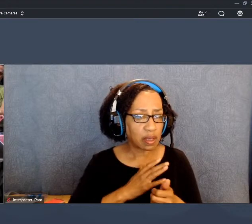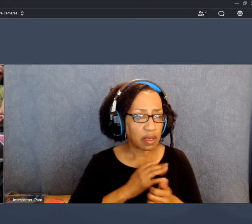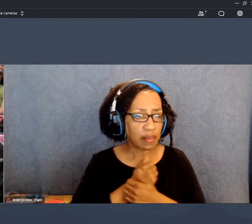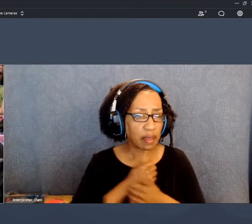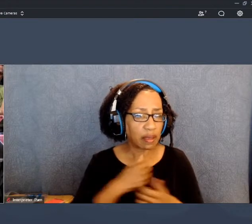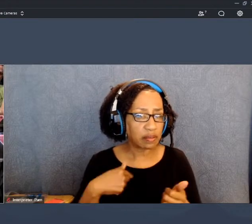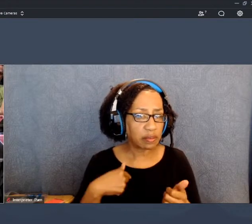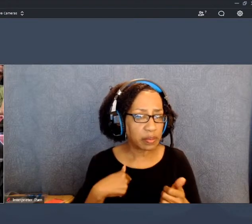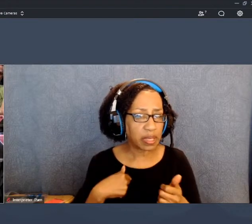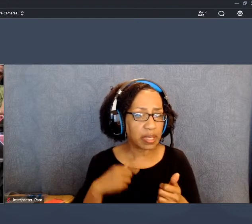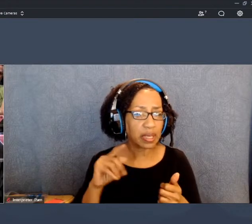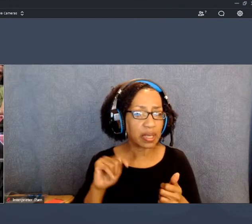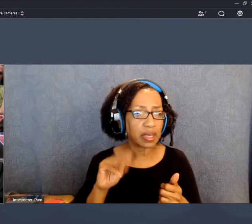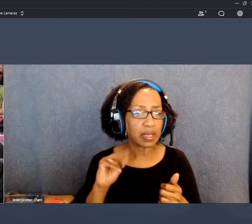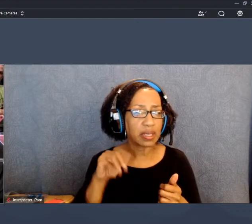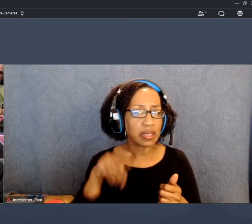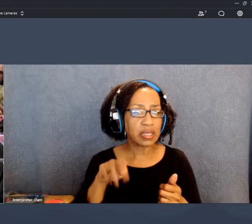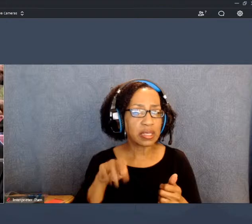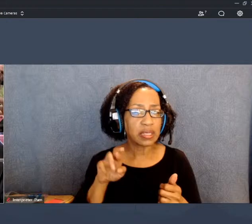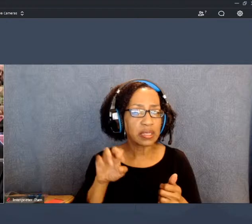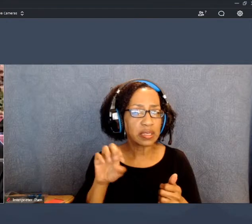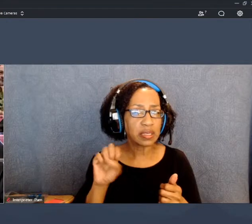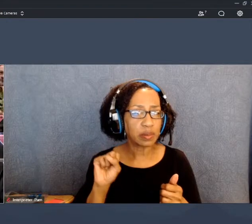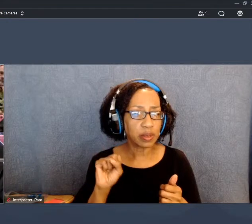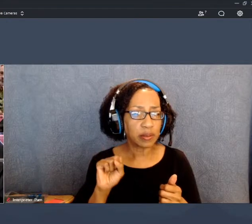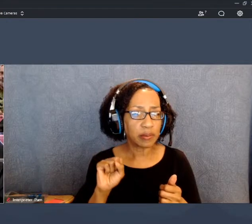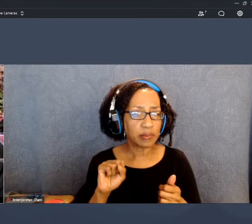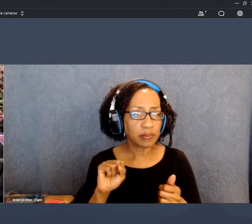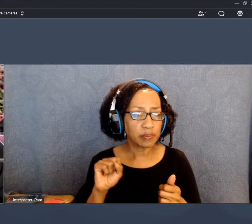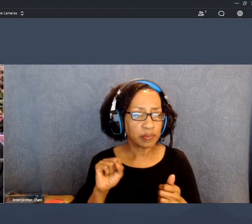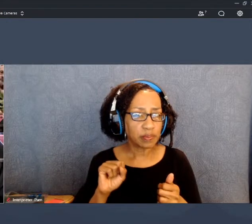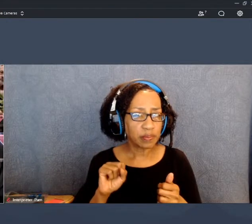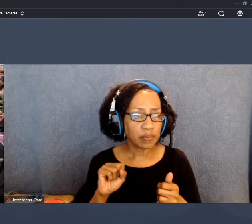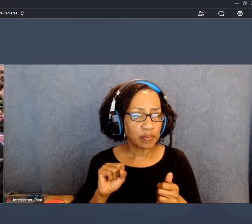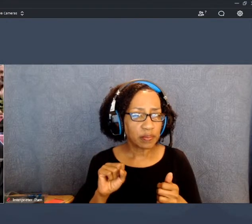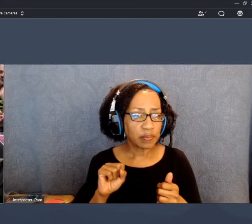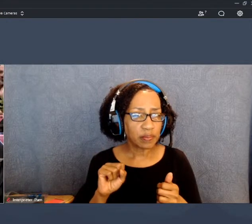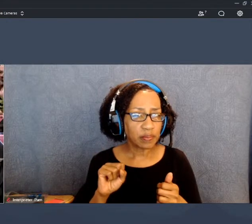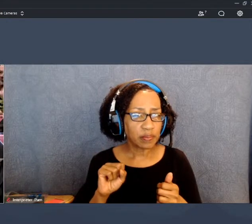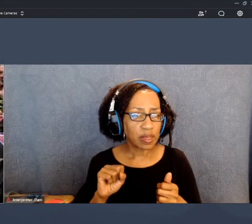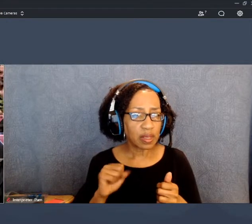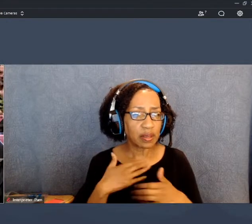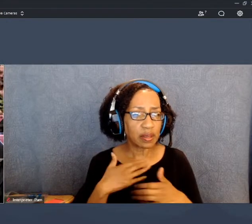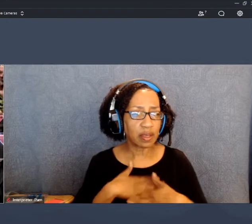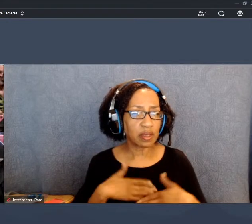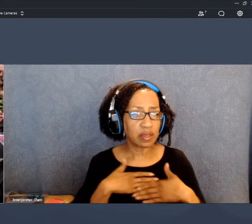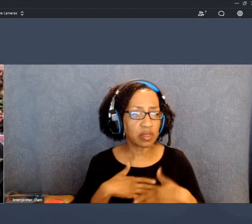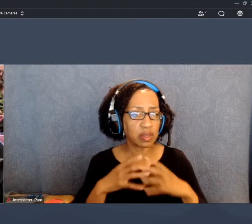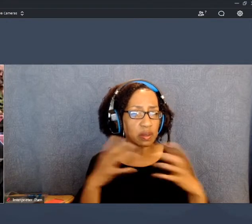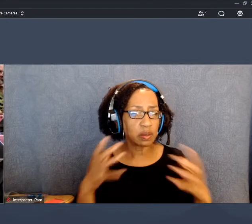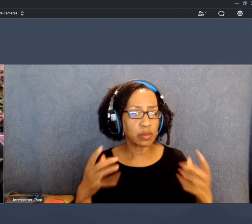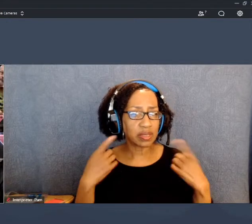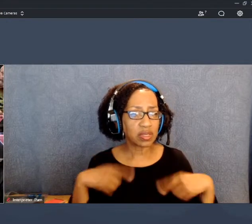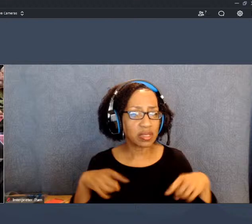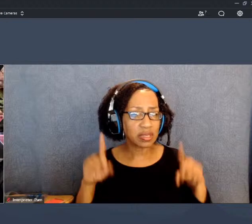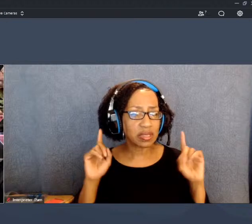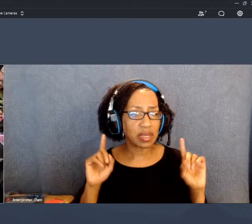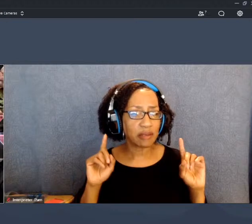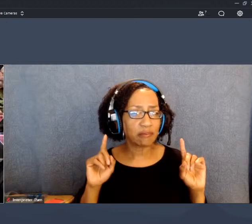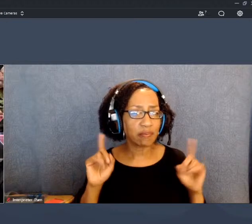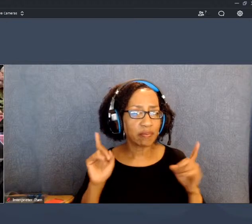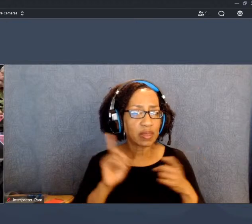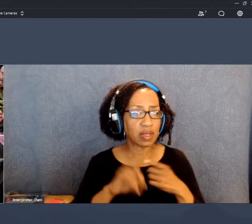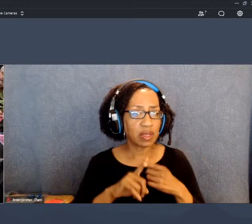Temprees 3 with Stax producers, the Temprees enjoyed much success to the collapse